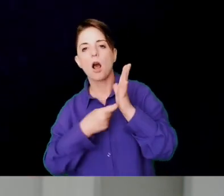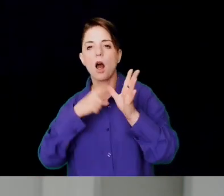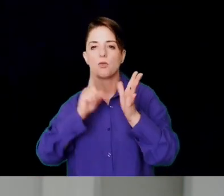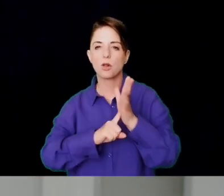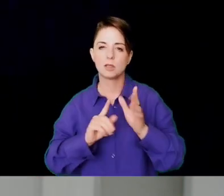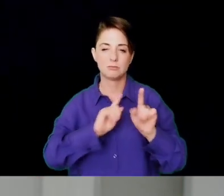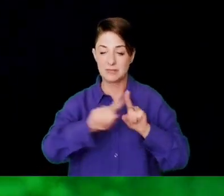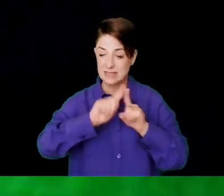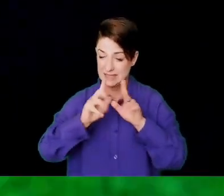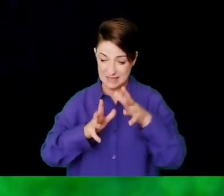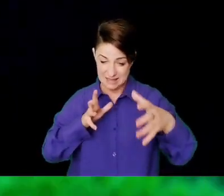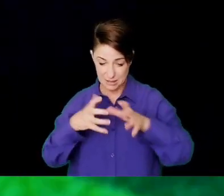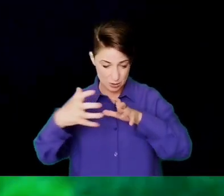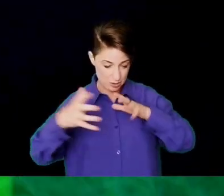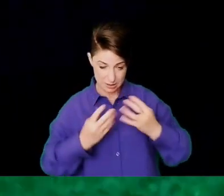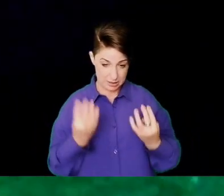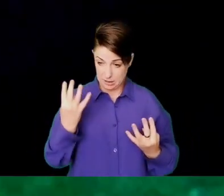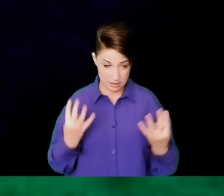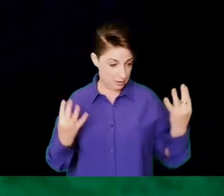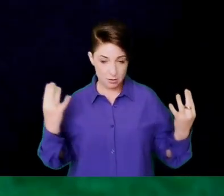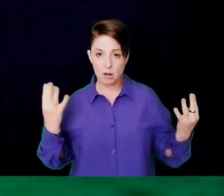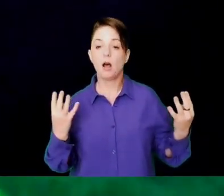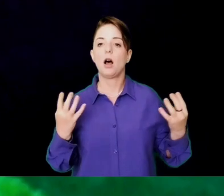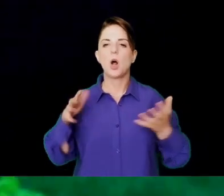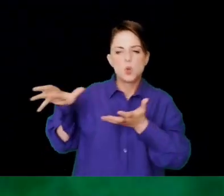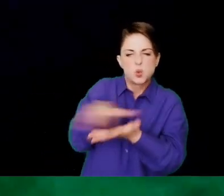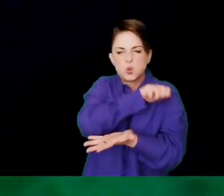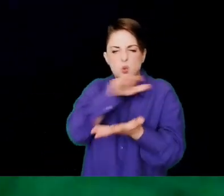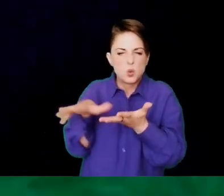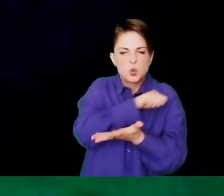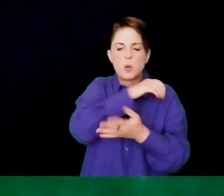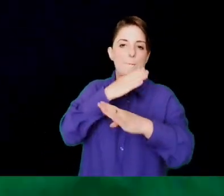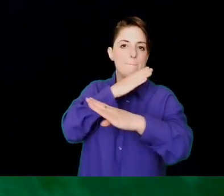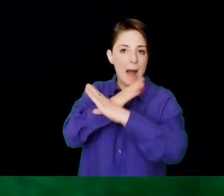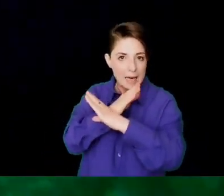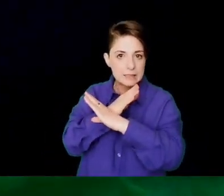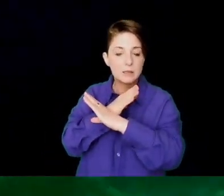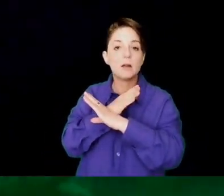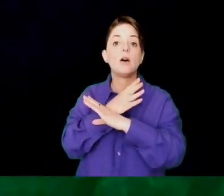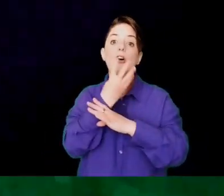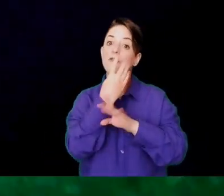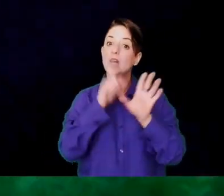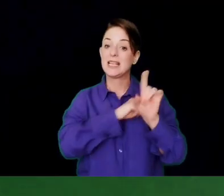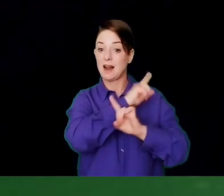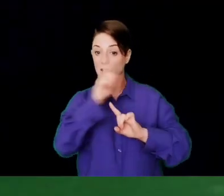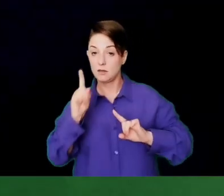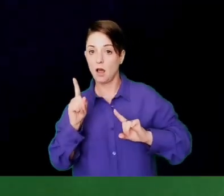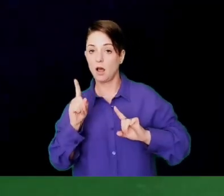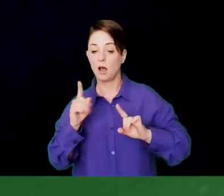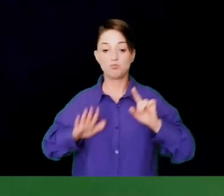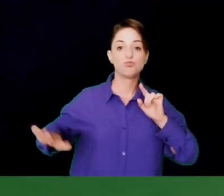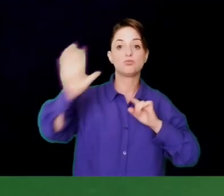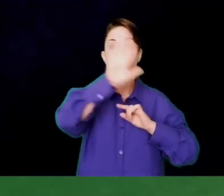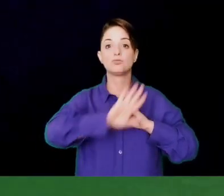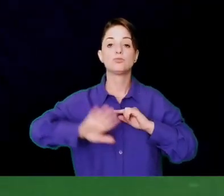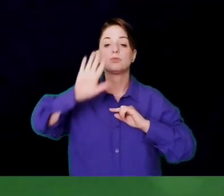sorts of shapes and sizes. By excluding the most destructive fishing gear, within 4 years of protection,